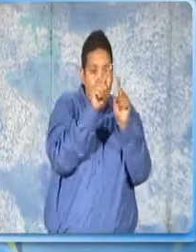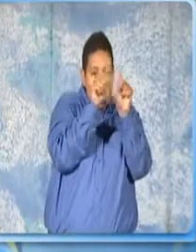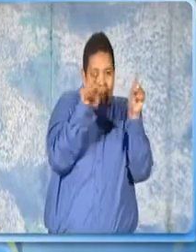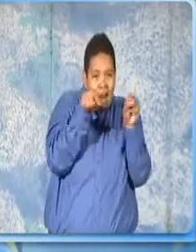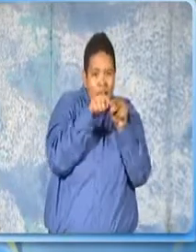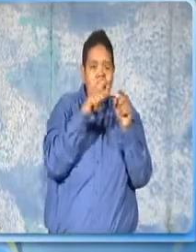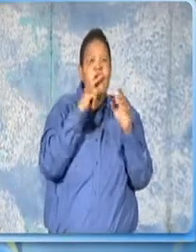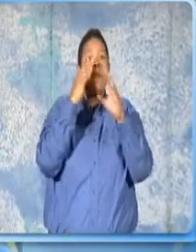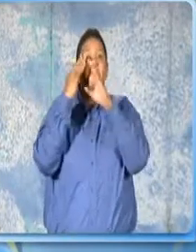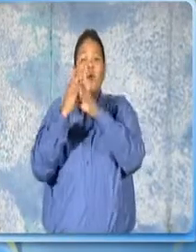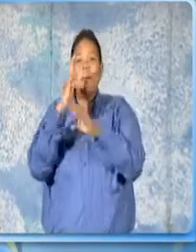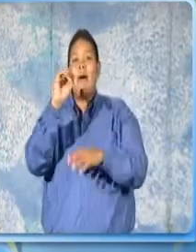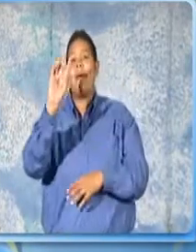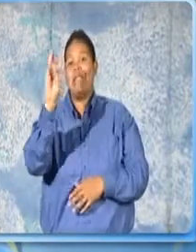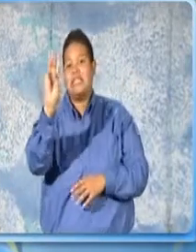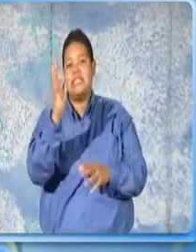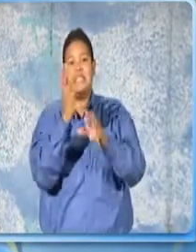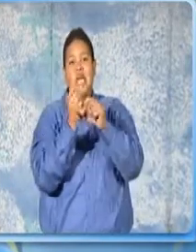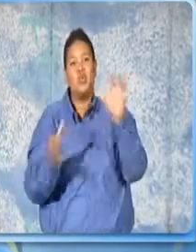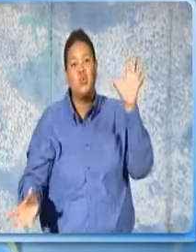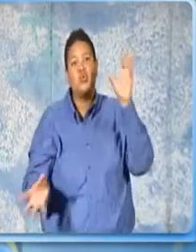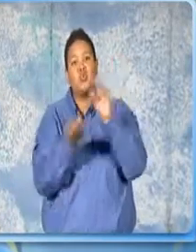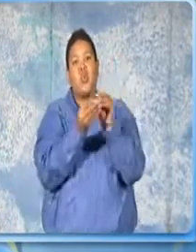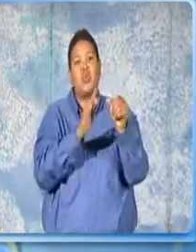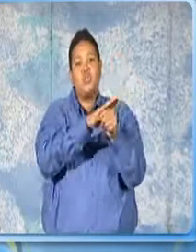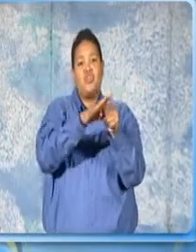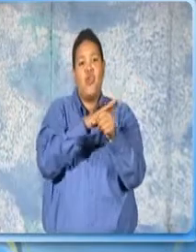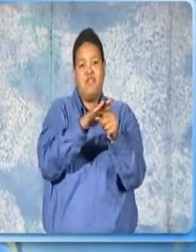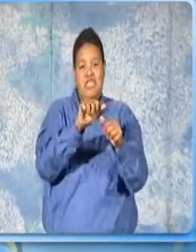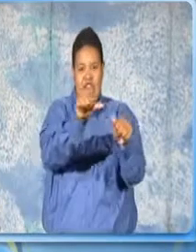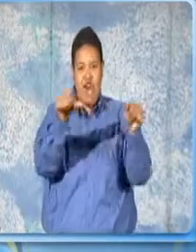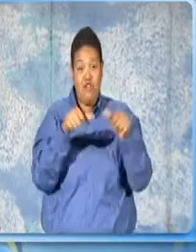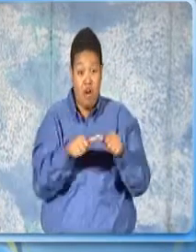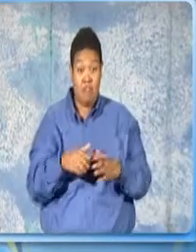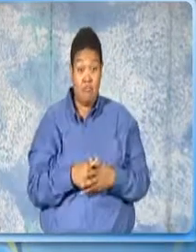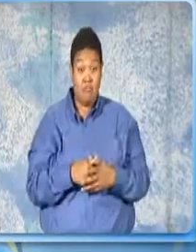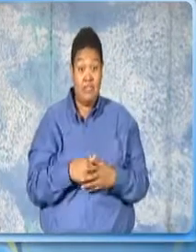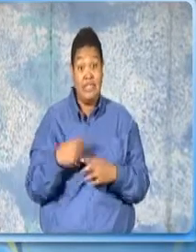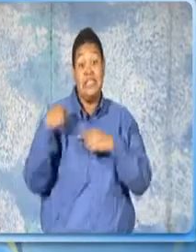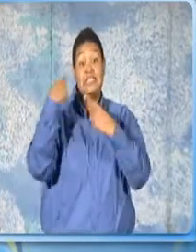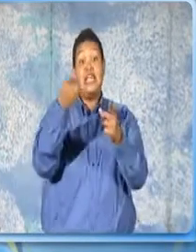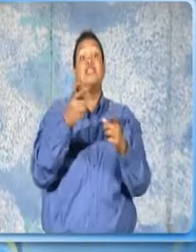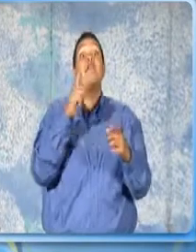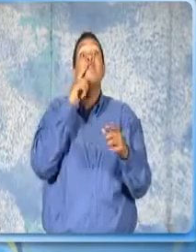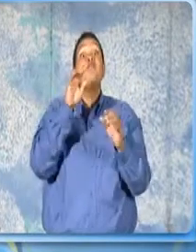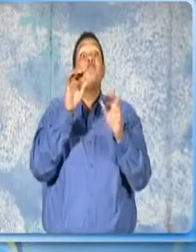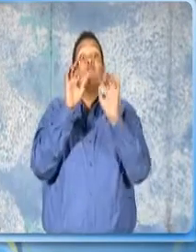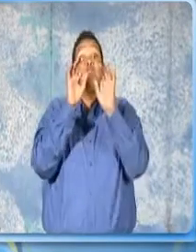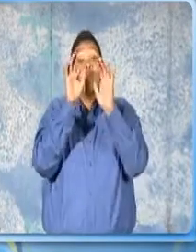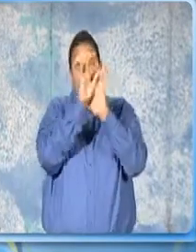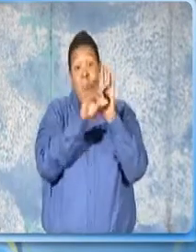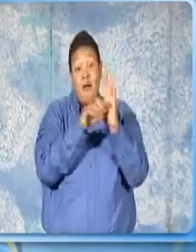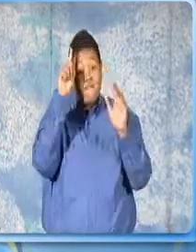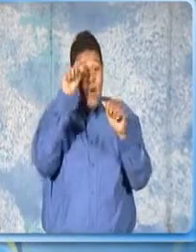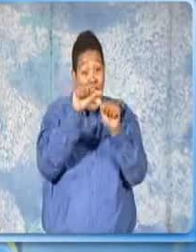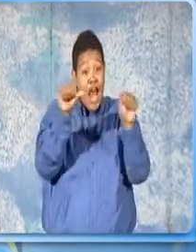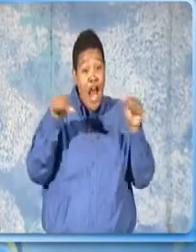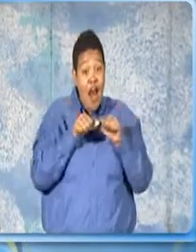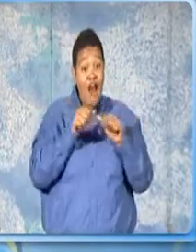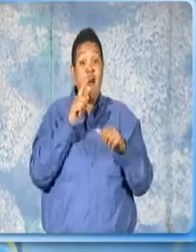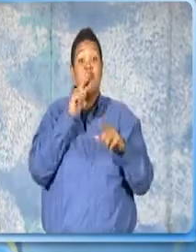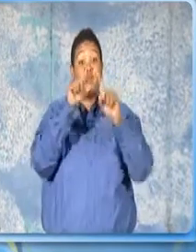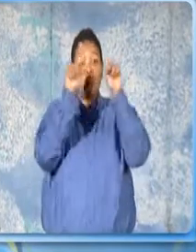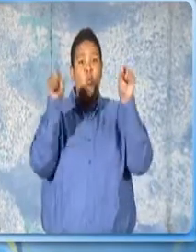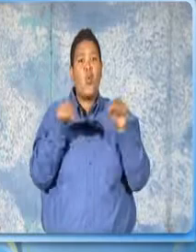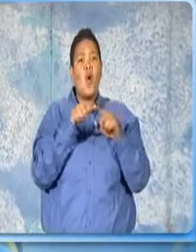multiply by 6 to get the total surface area. Since the formula for the area of a square is length times length,